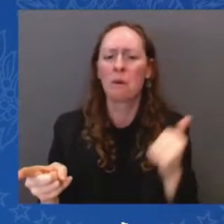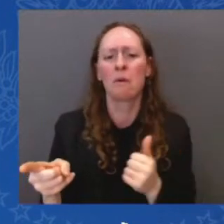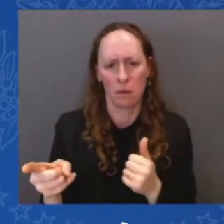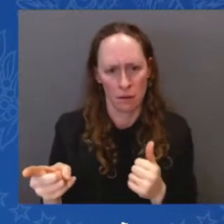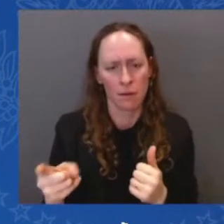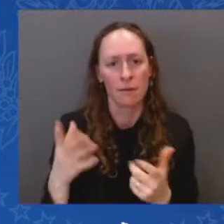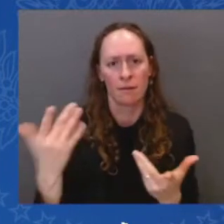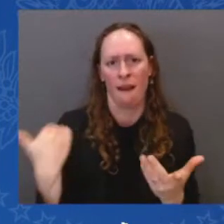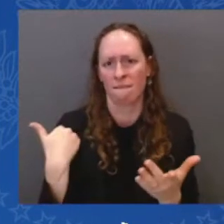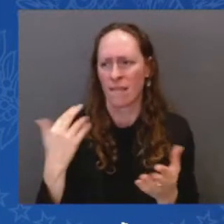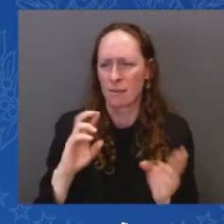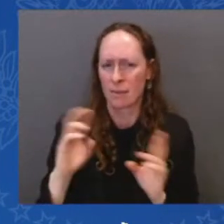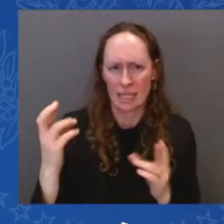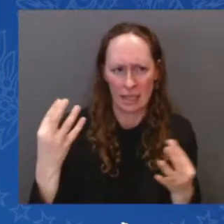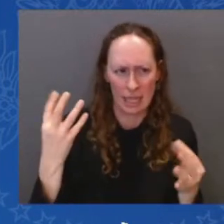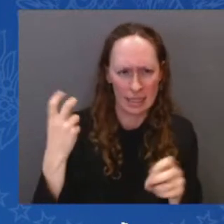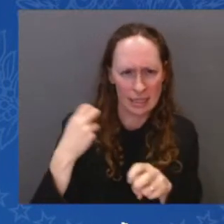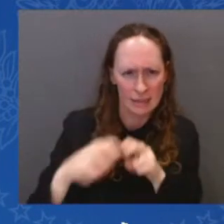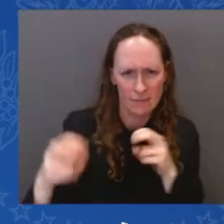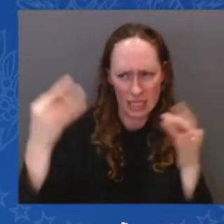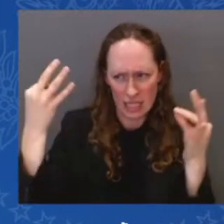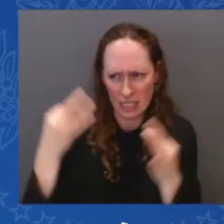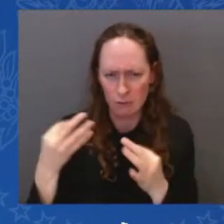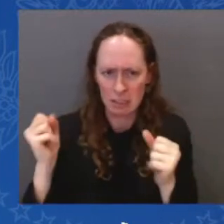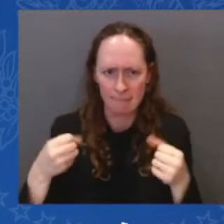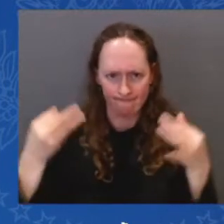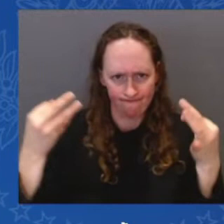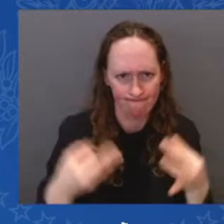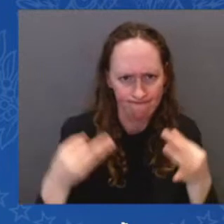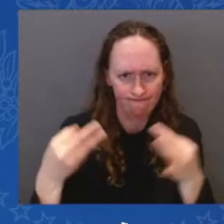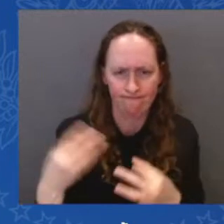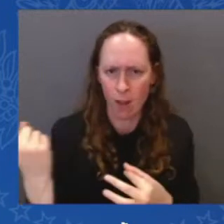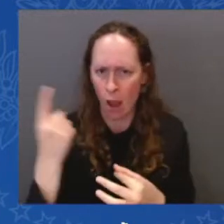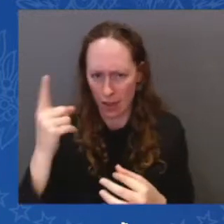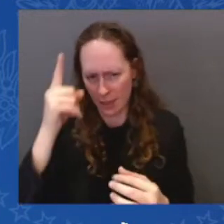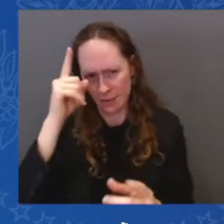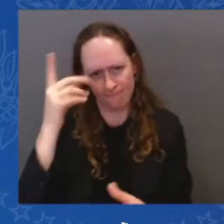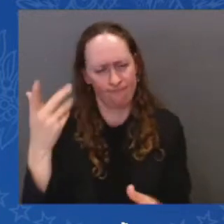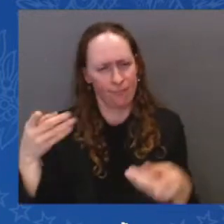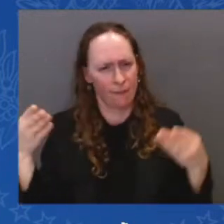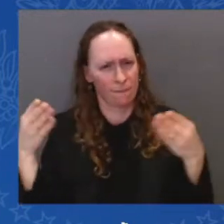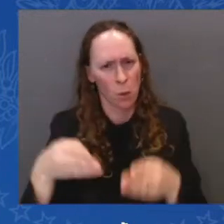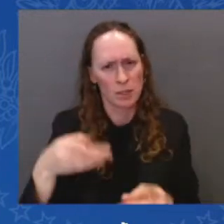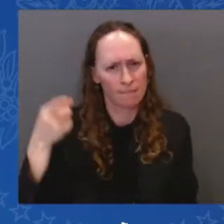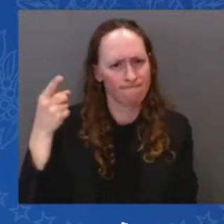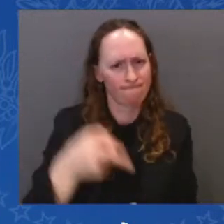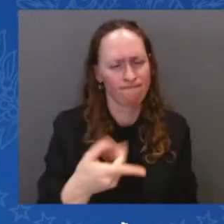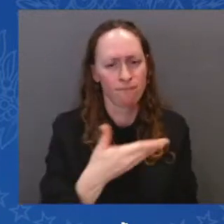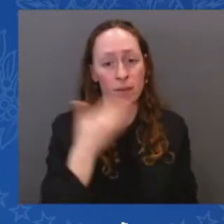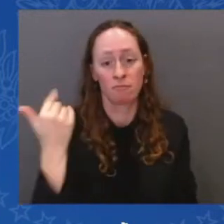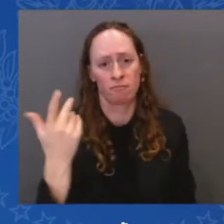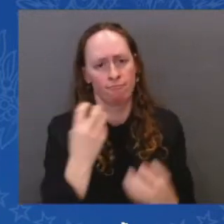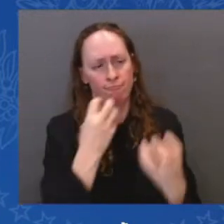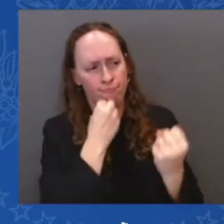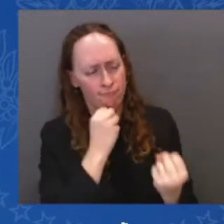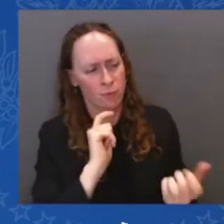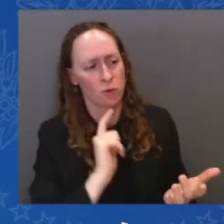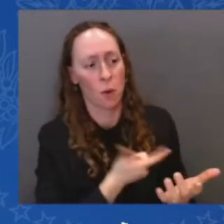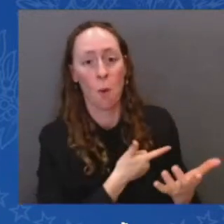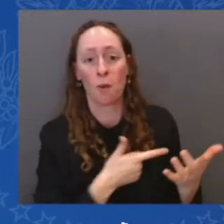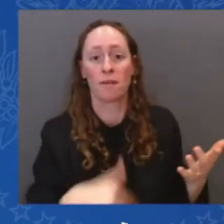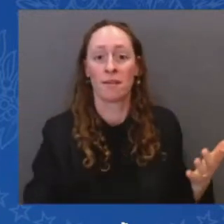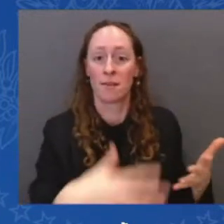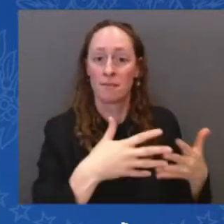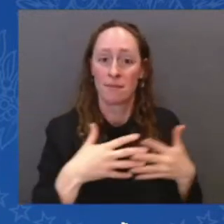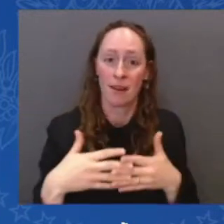patriot through and through, sworn to uphold and defend the Constitution. He and his